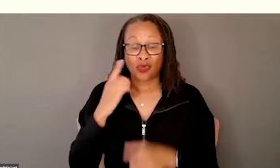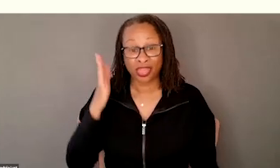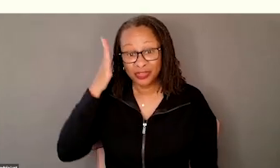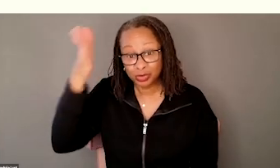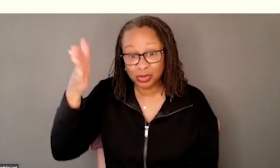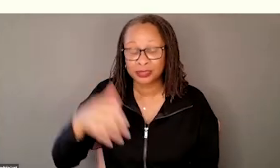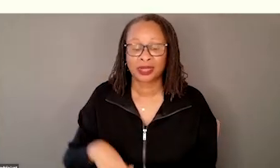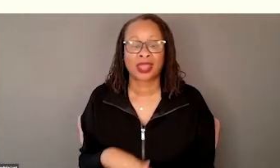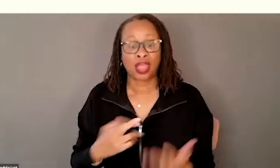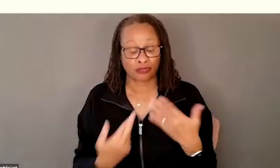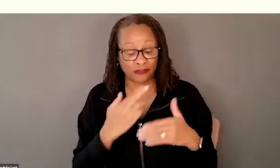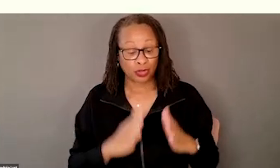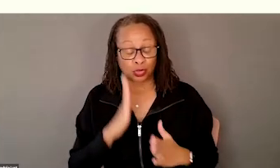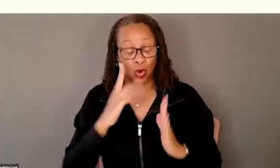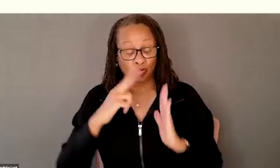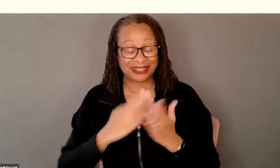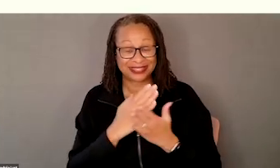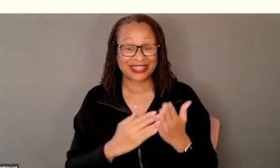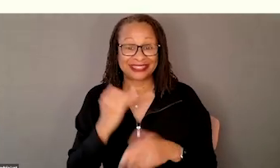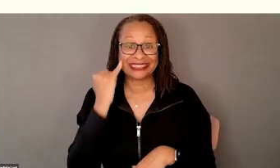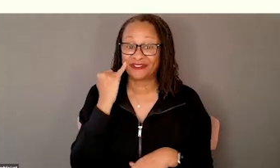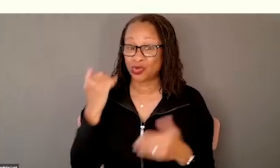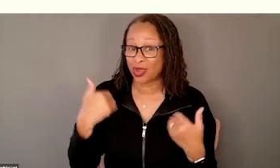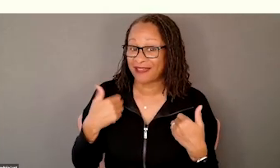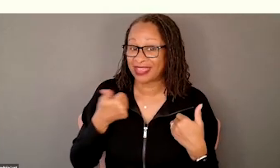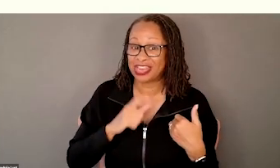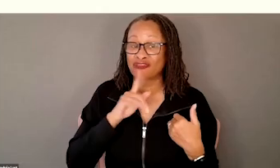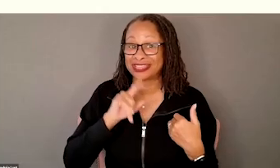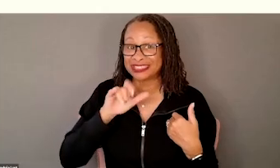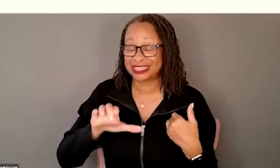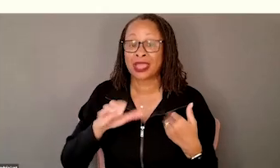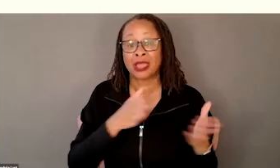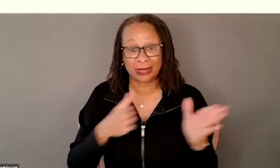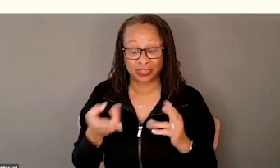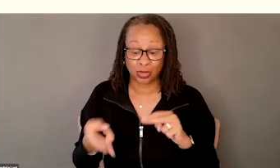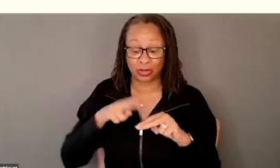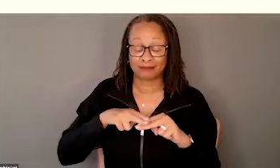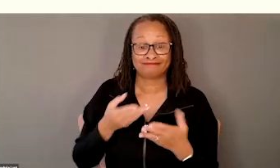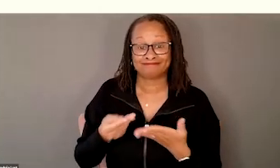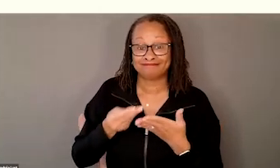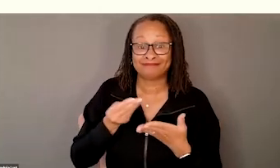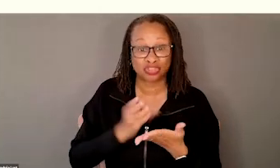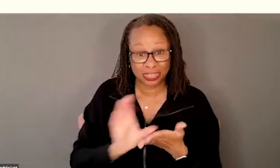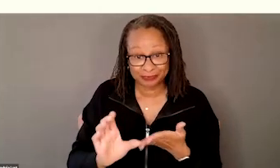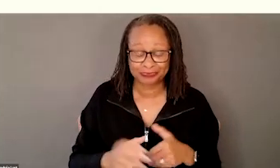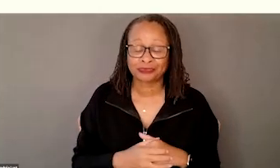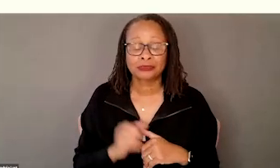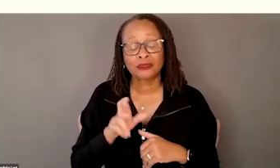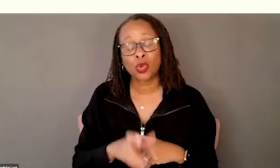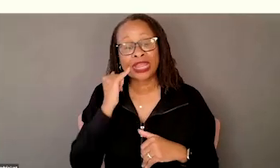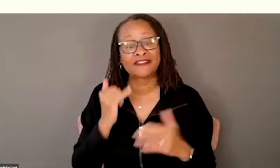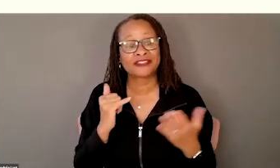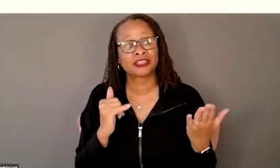And reviewers are reading this section to see if you have a realistic plan to raise your budget and to see if it also, the strategy you